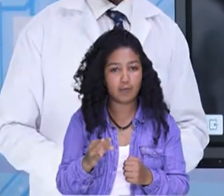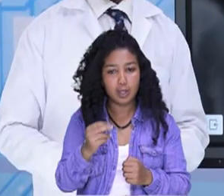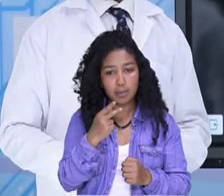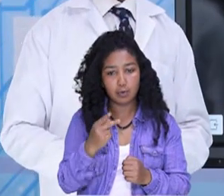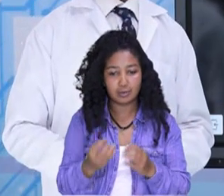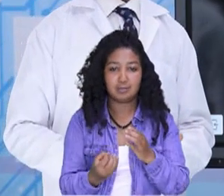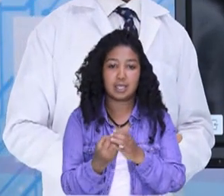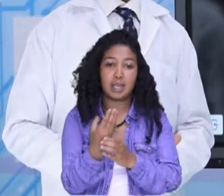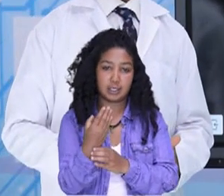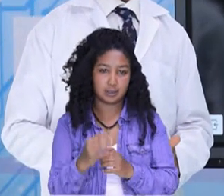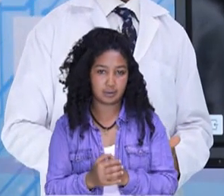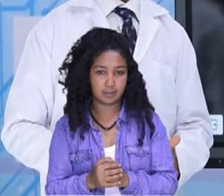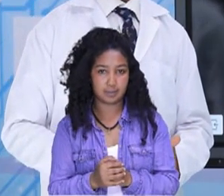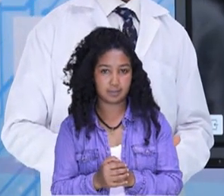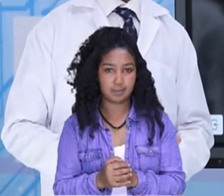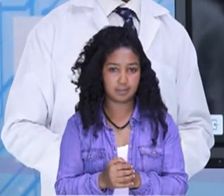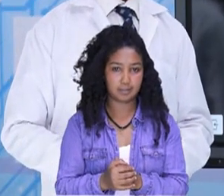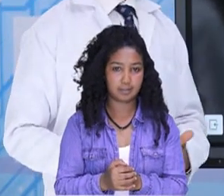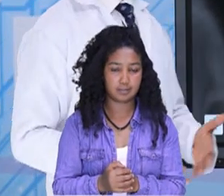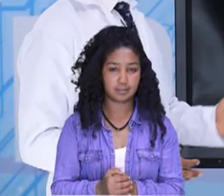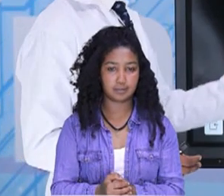protein secretions.